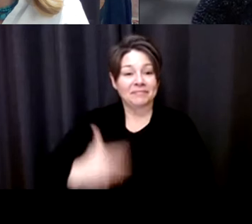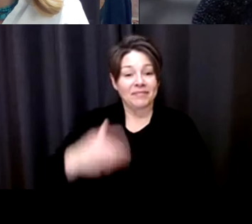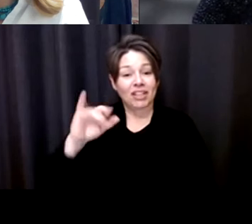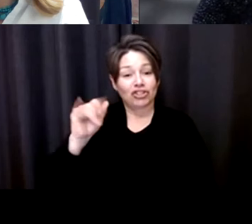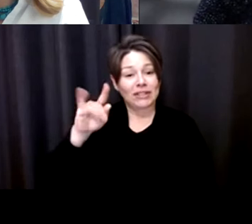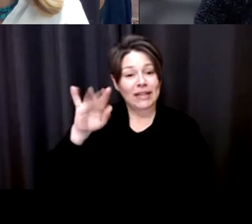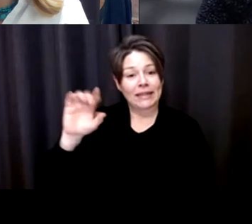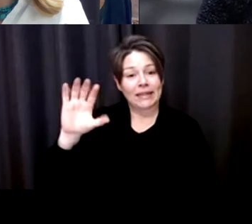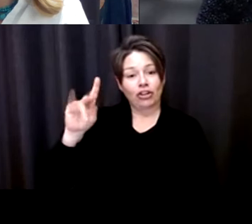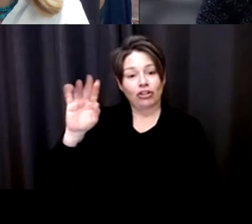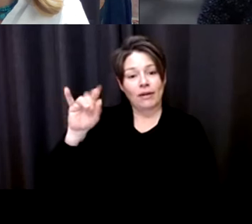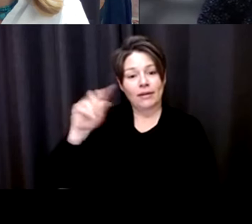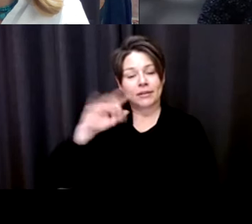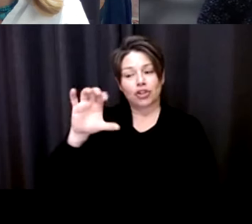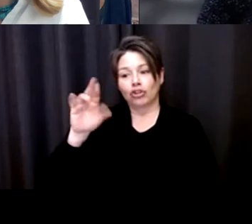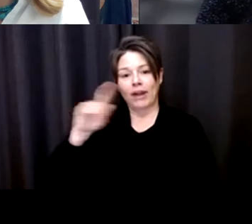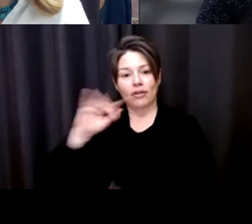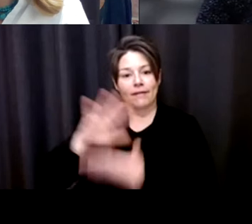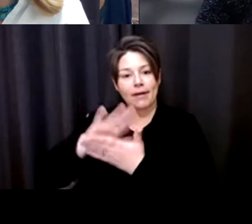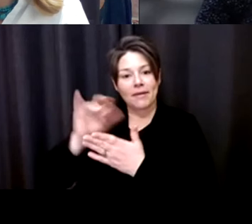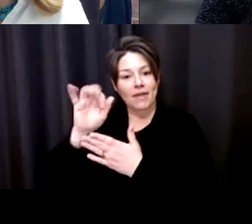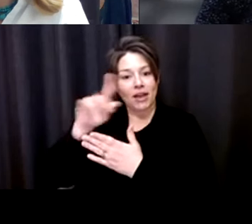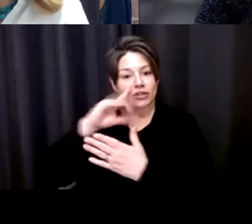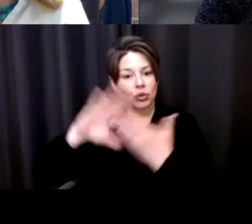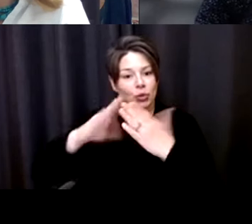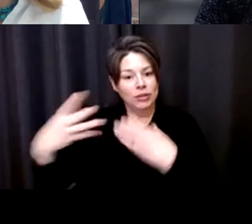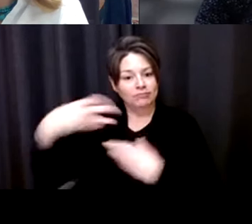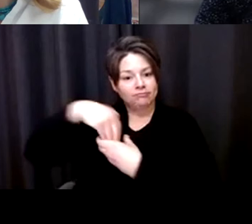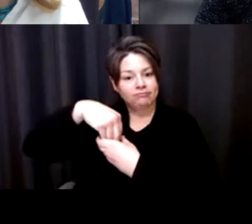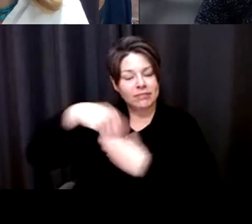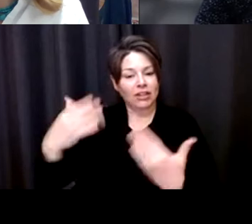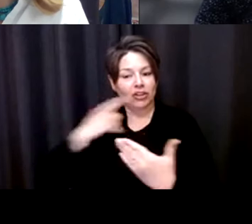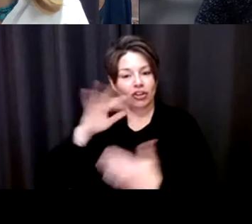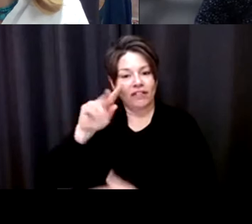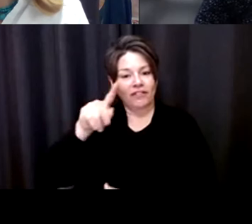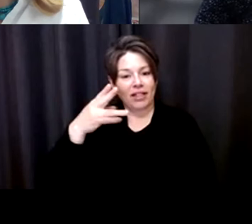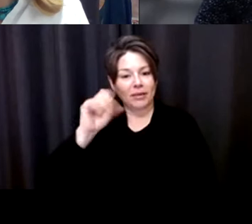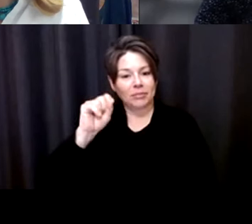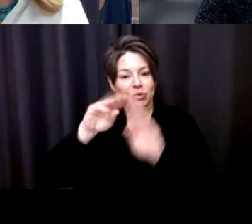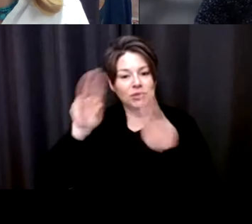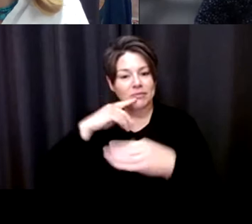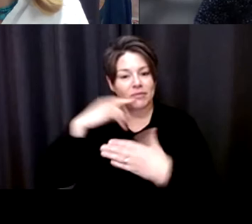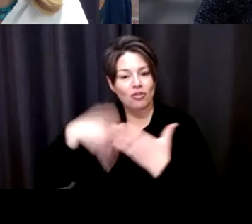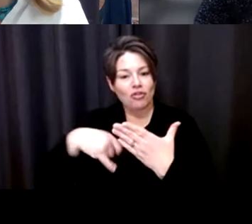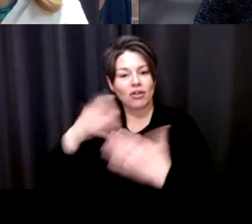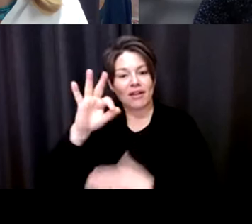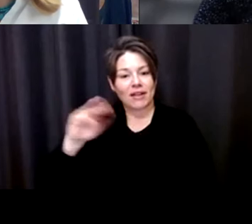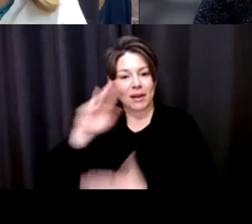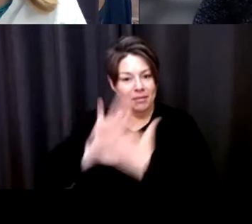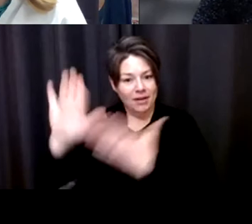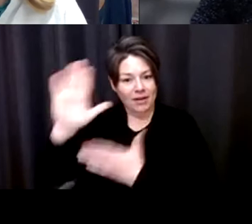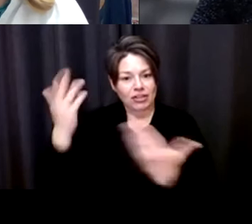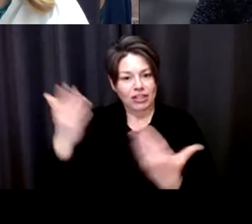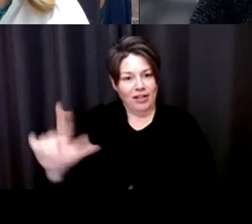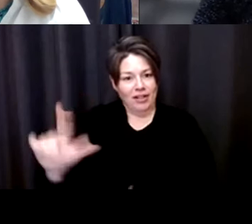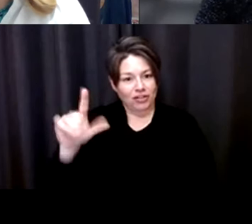Krynas, Curator of Academic Affairs and Community Engagement here at the Phillips Museum of Art at Franklin and Marshall College in